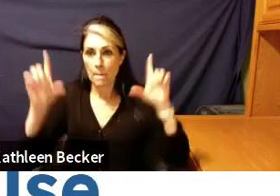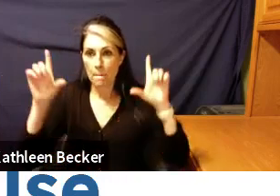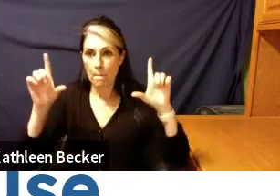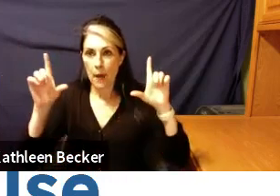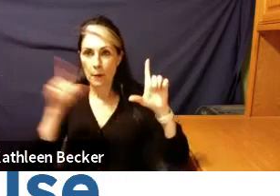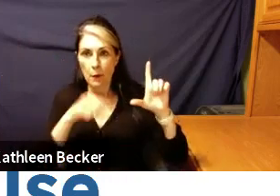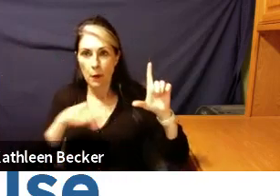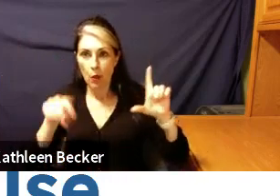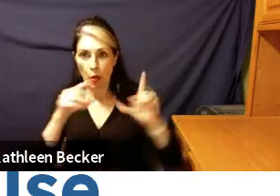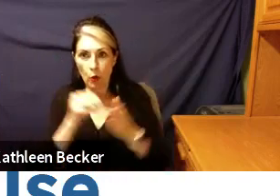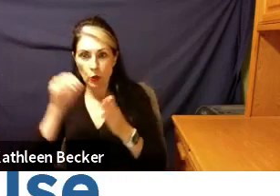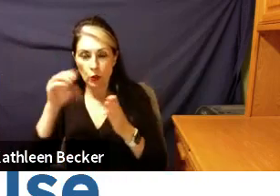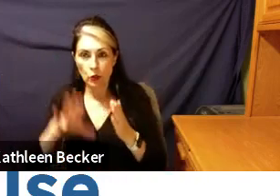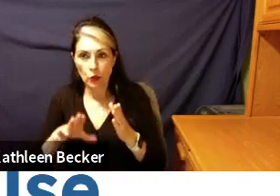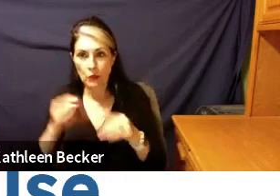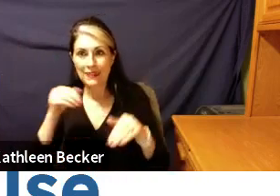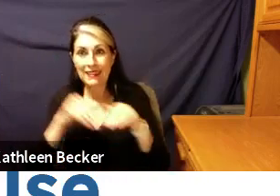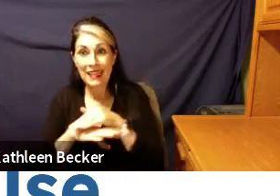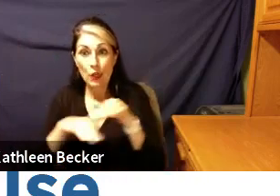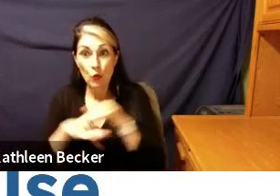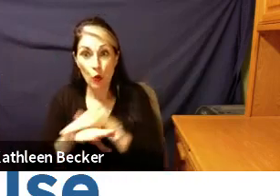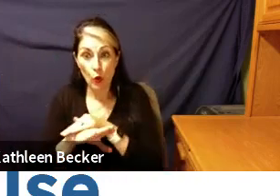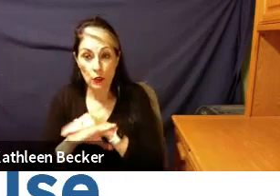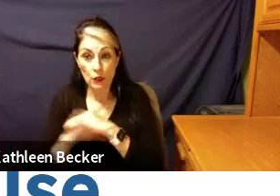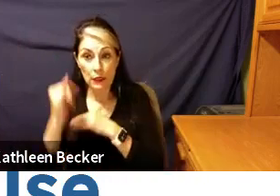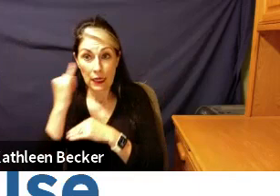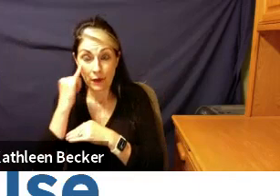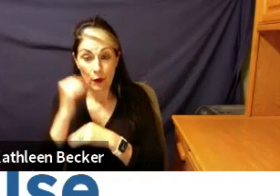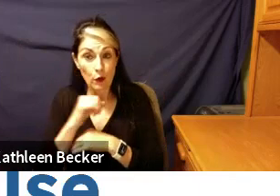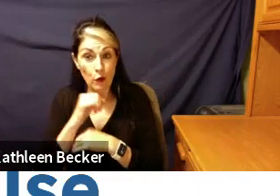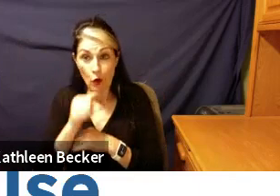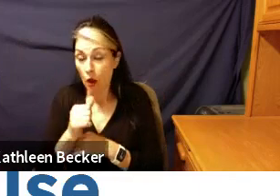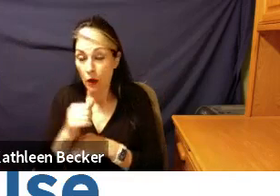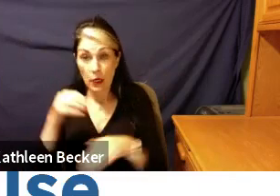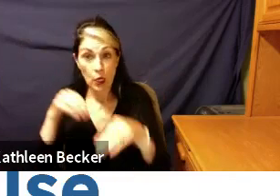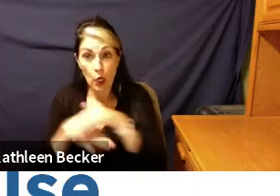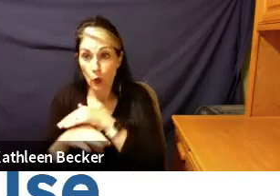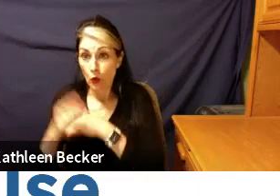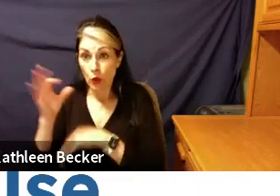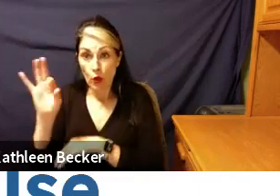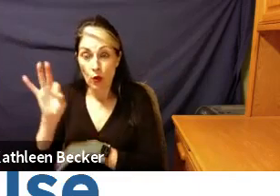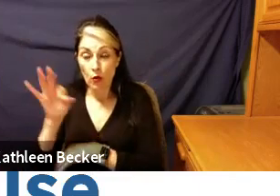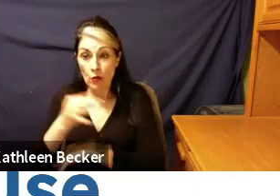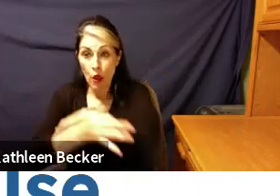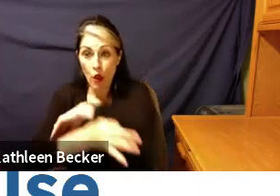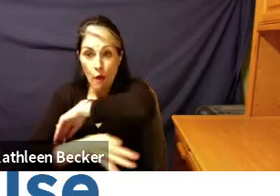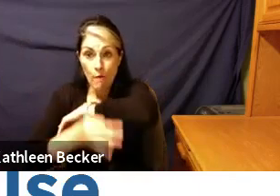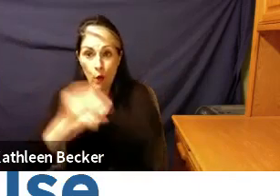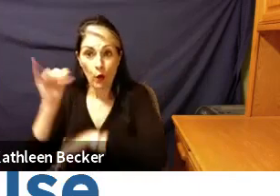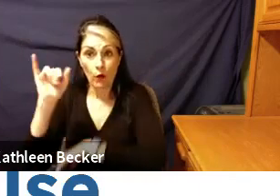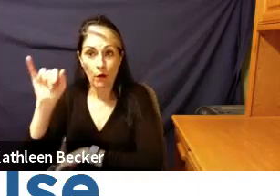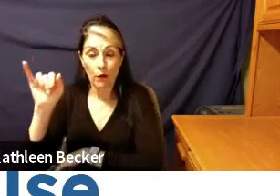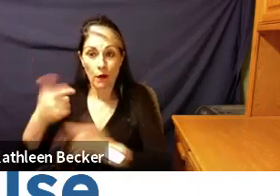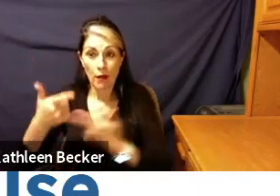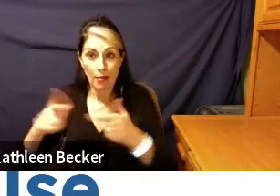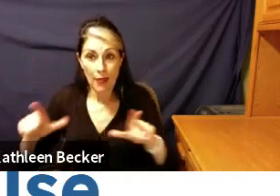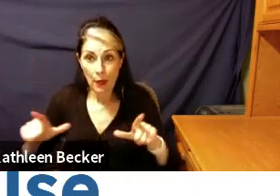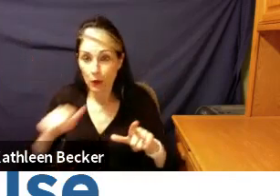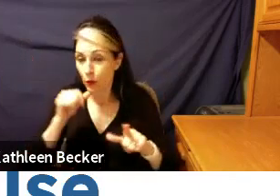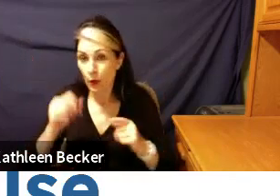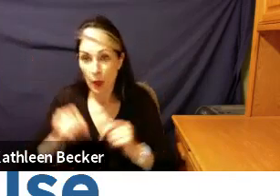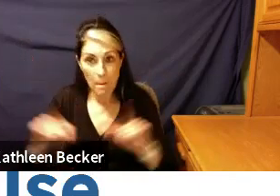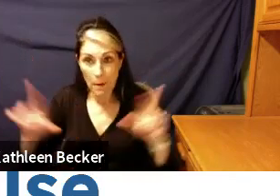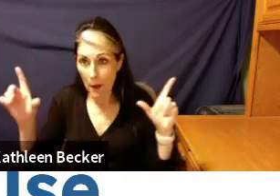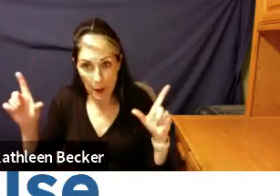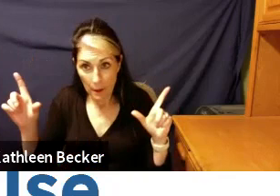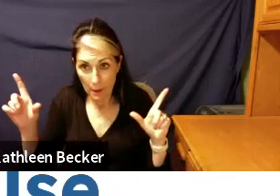that your student is enrolled in. So if they are not enrolled in a foreign language class, a foreign language will not pop up